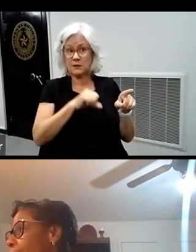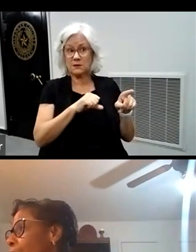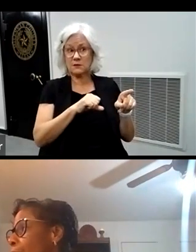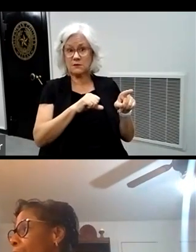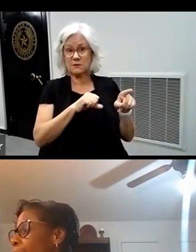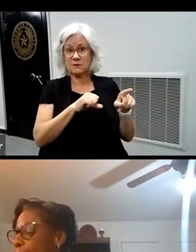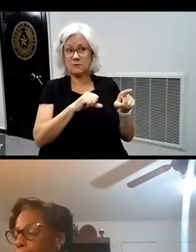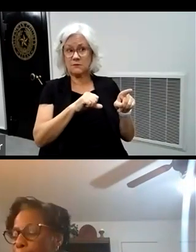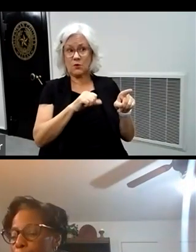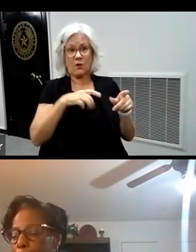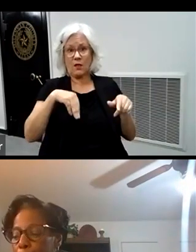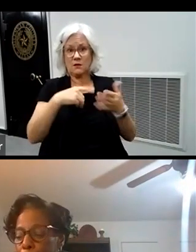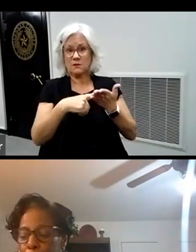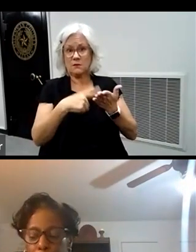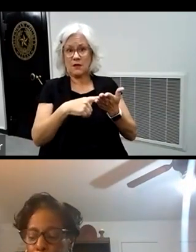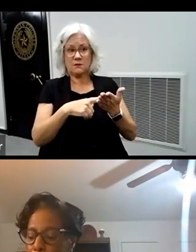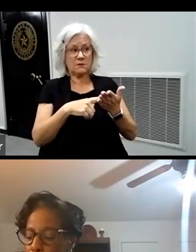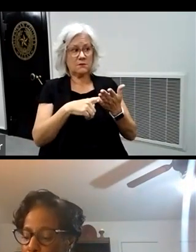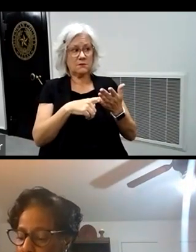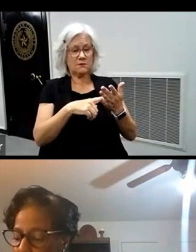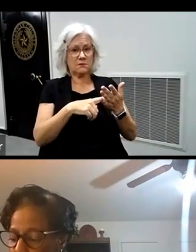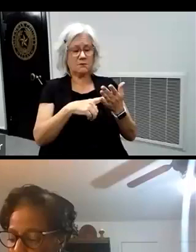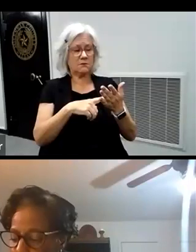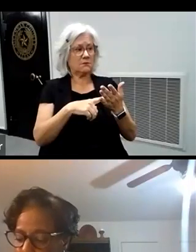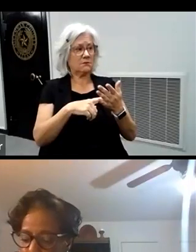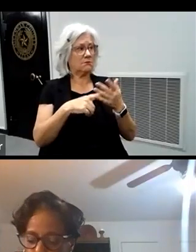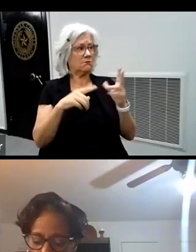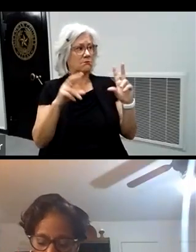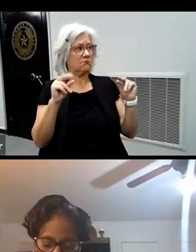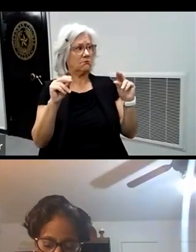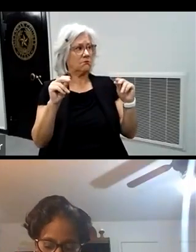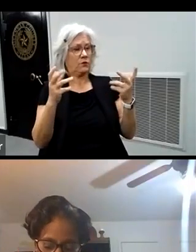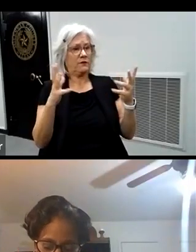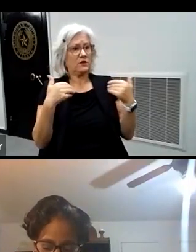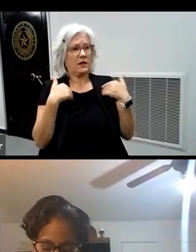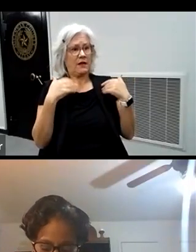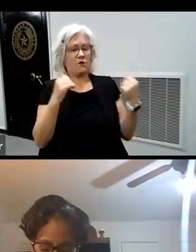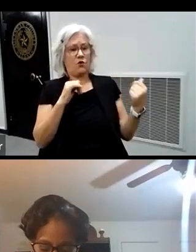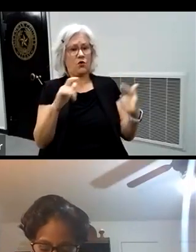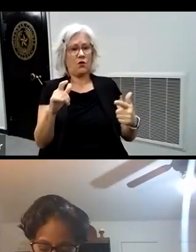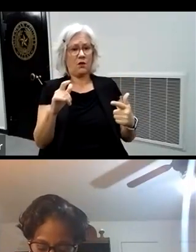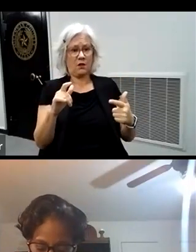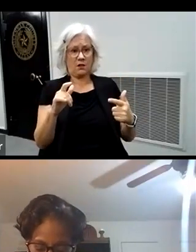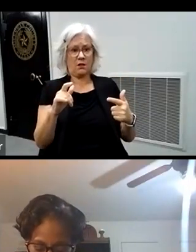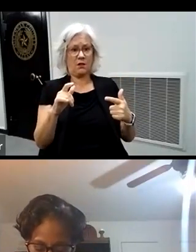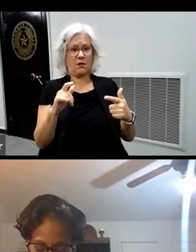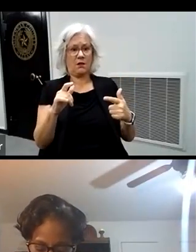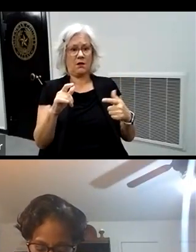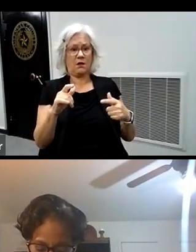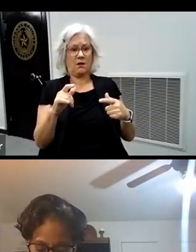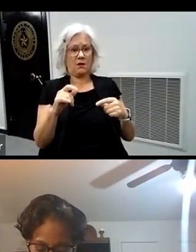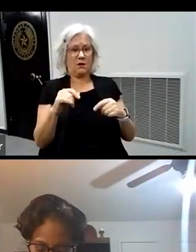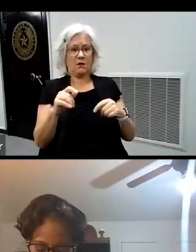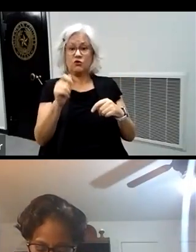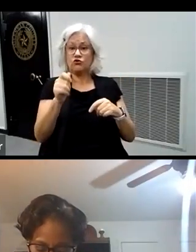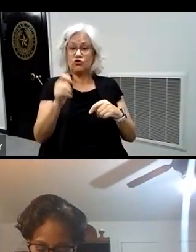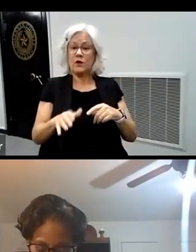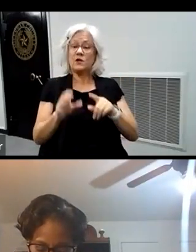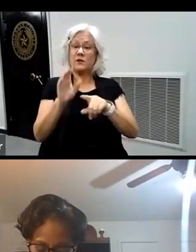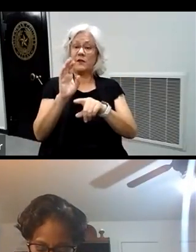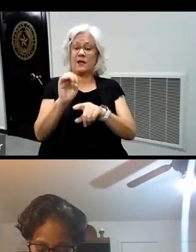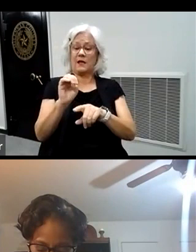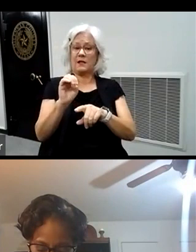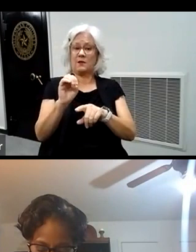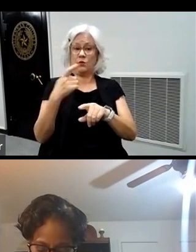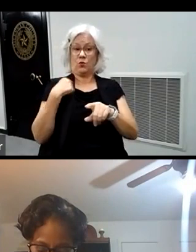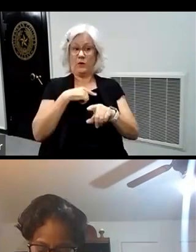Mercedes or Dustin or Reagan? I think we've got them all. Okay, good. Judge, on the executive session, I would